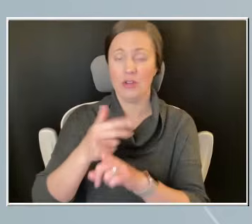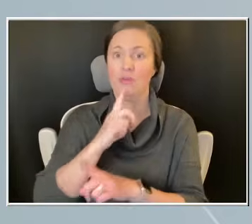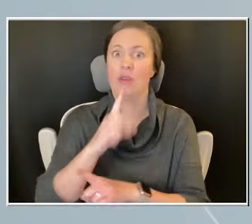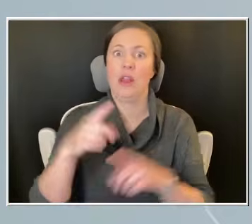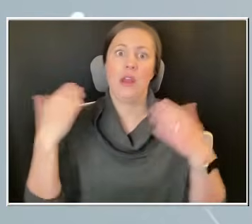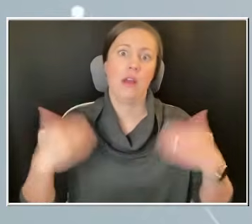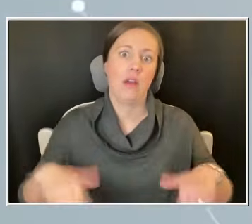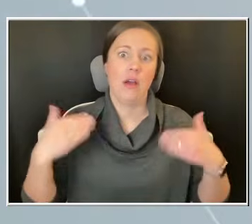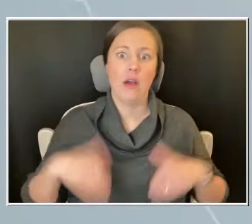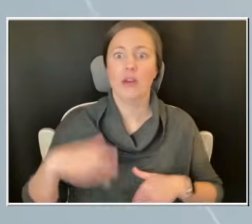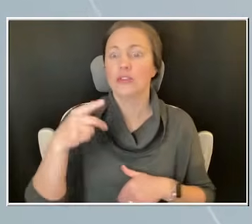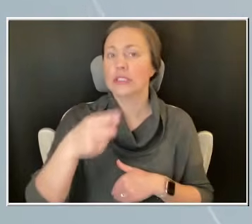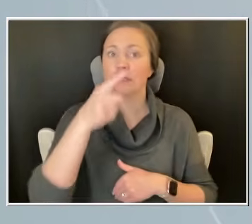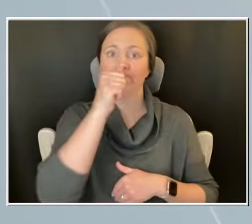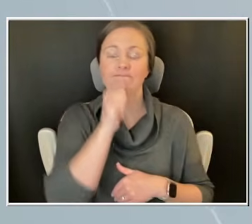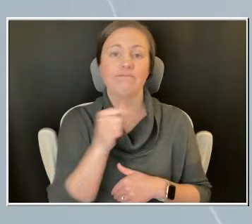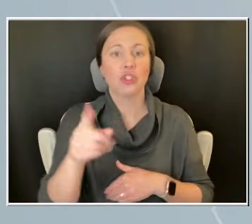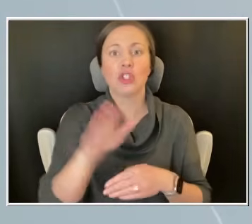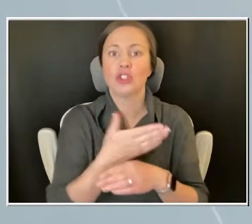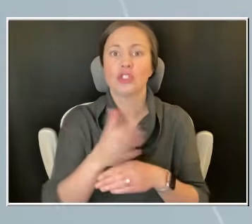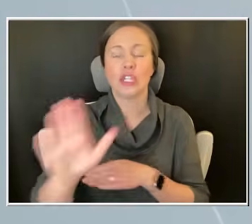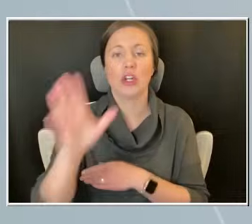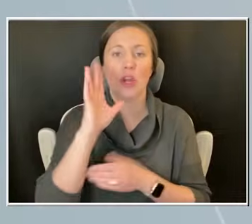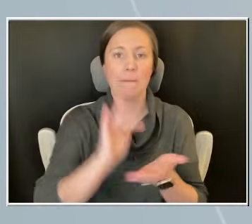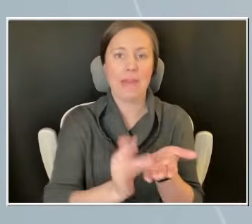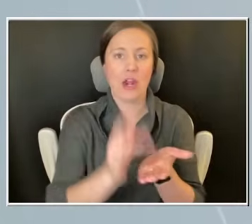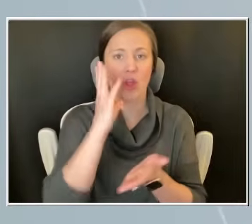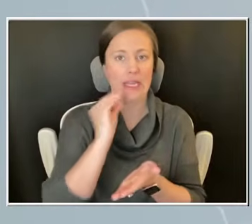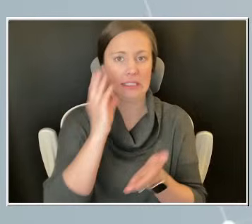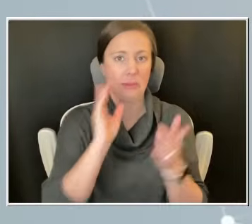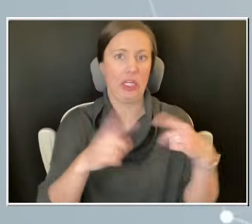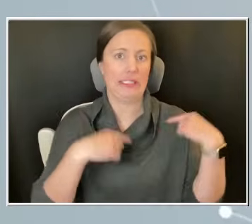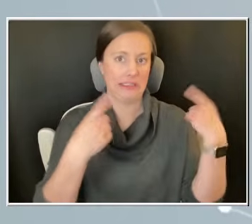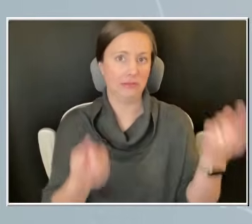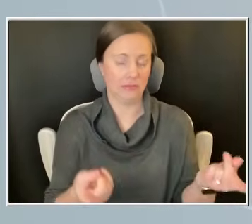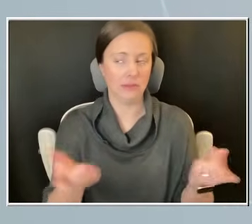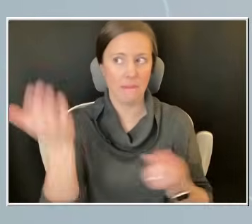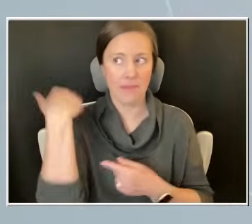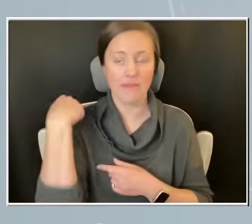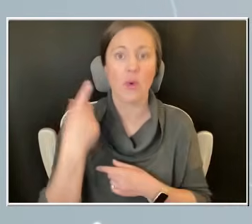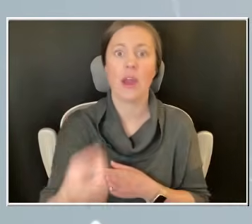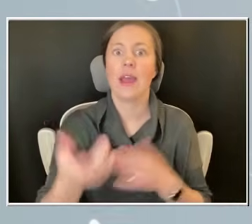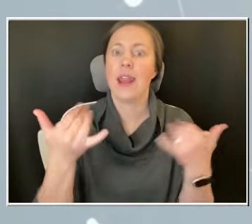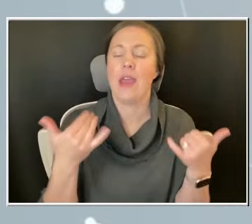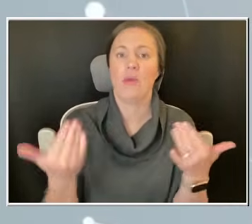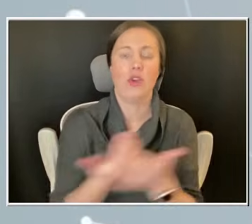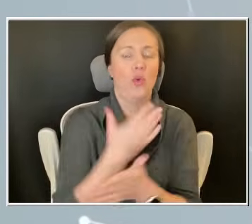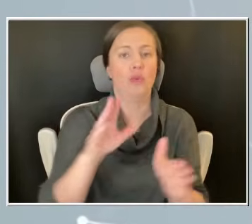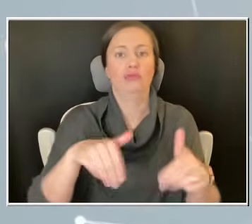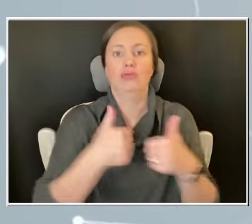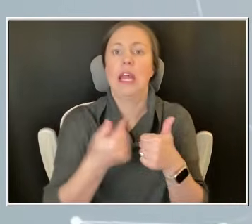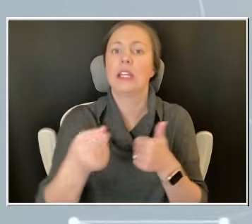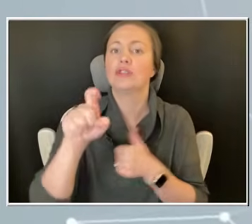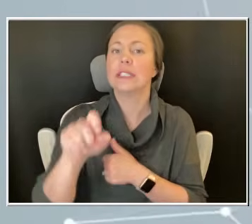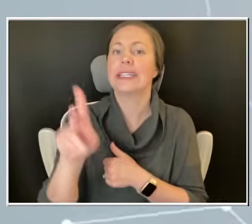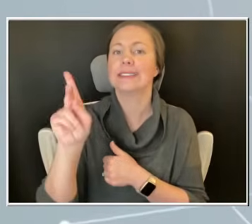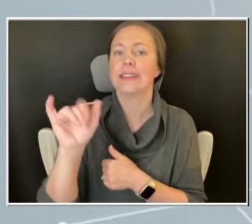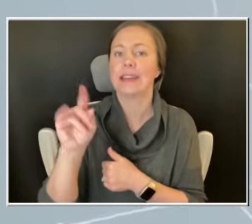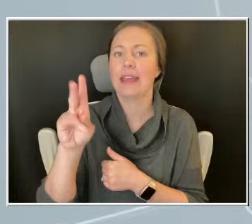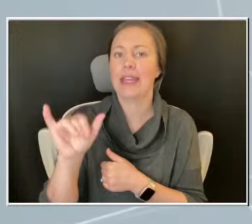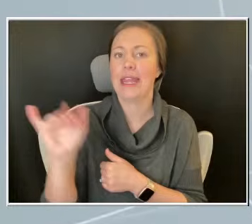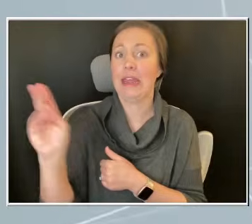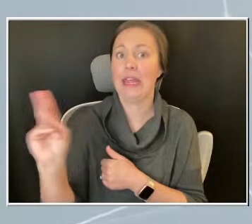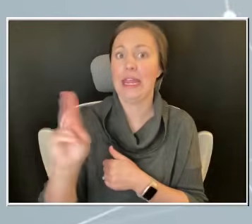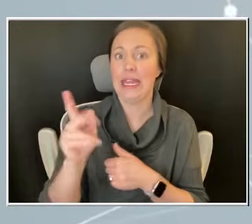before. She now has a new battle. She needs a kidney transplant. She has taken to social media to help spread awareness about her need